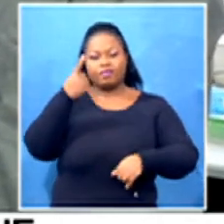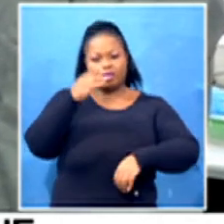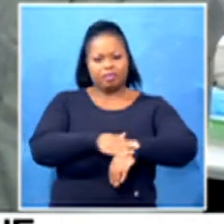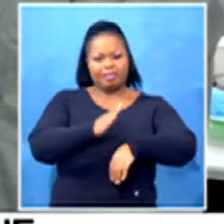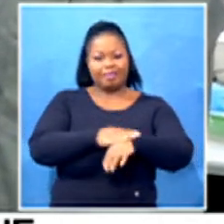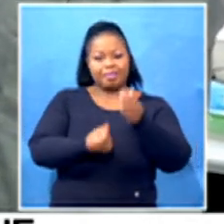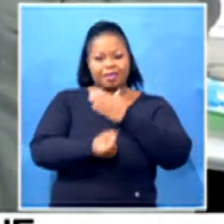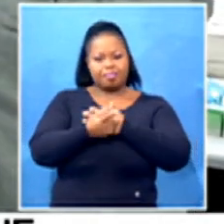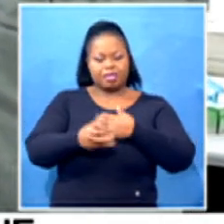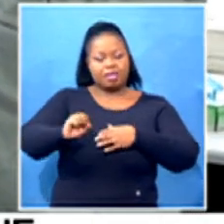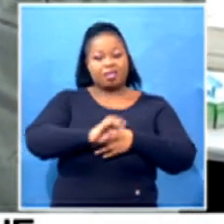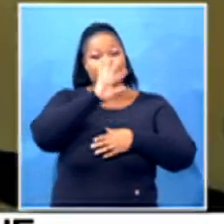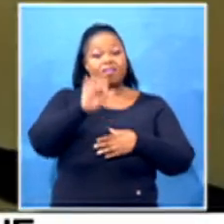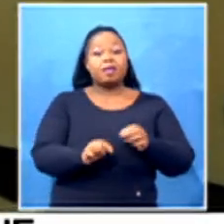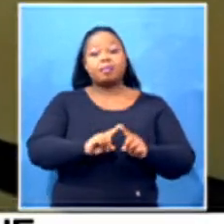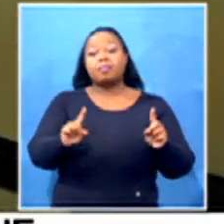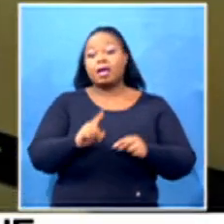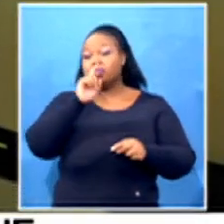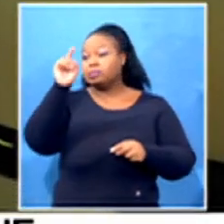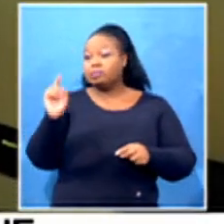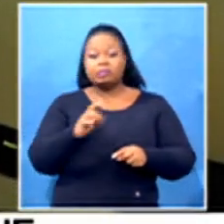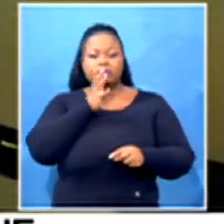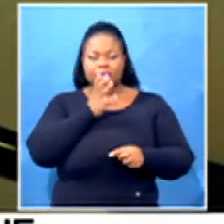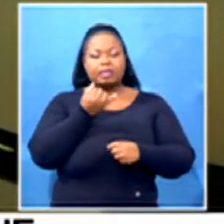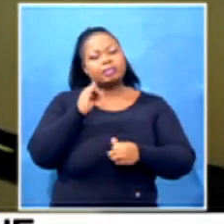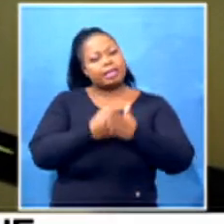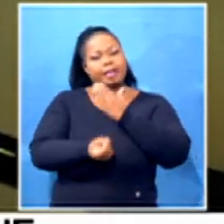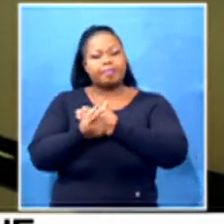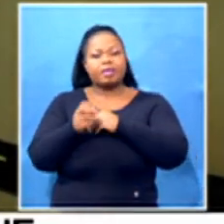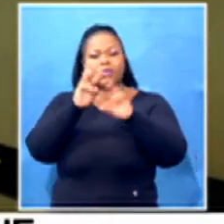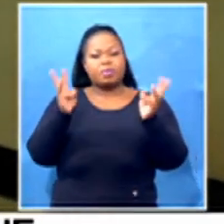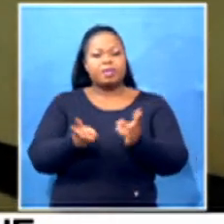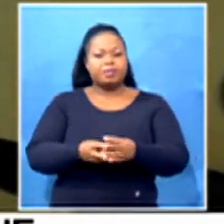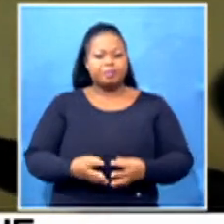in Africa, although scores of others are currently underway globally.